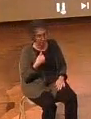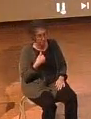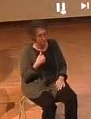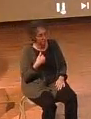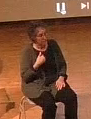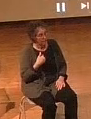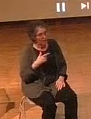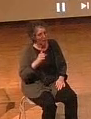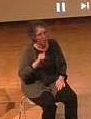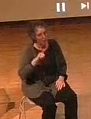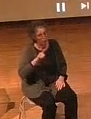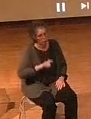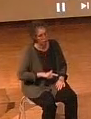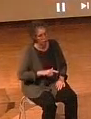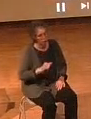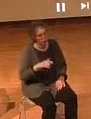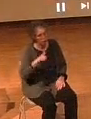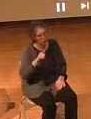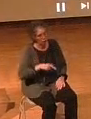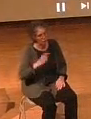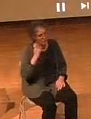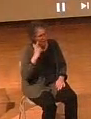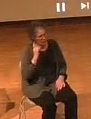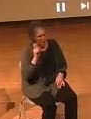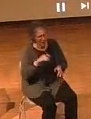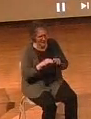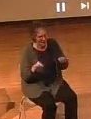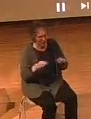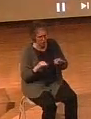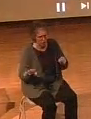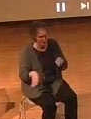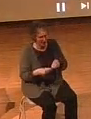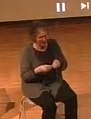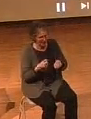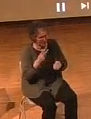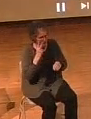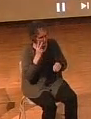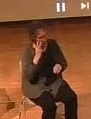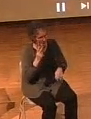it low. And I actually need to put the captions on. Let me see.